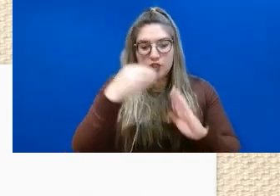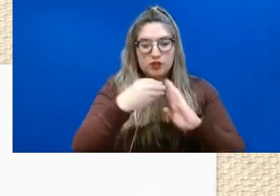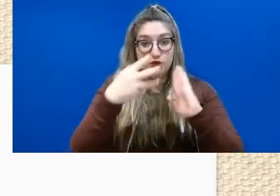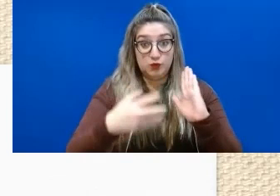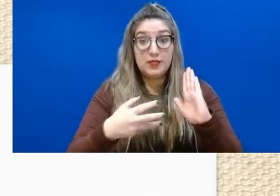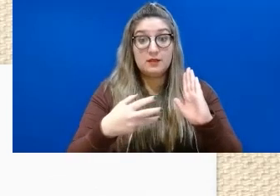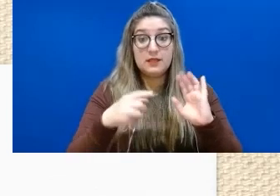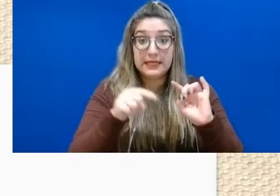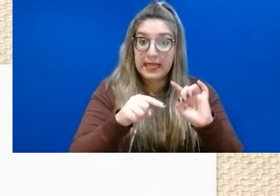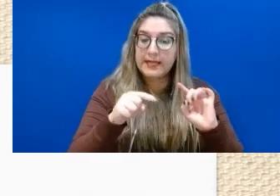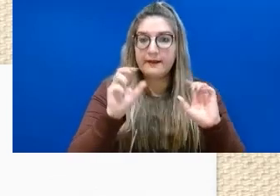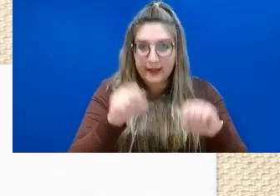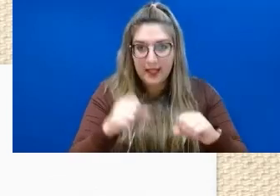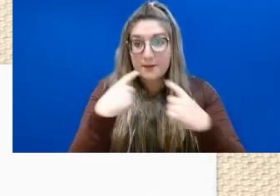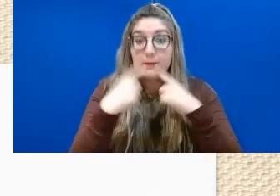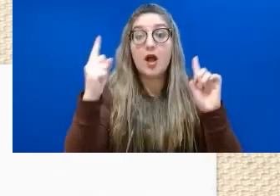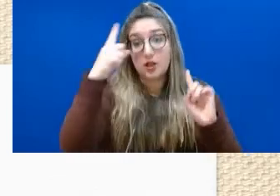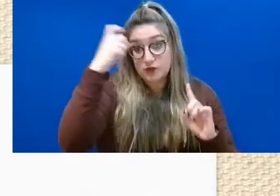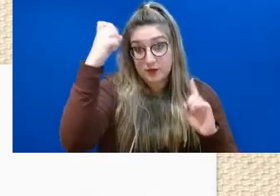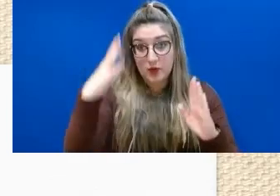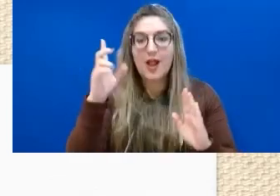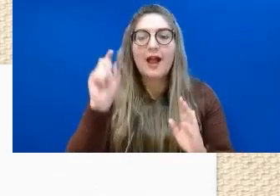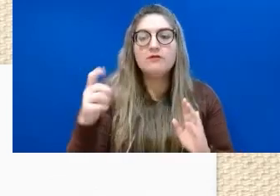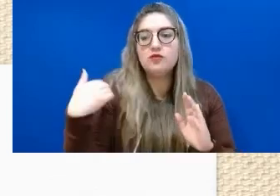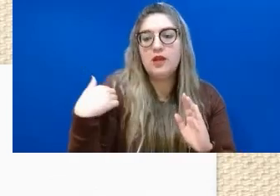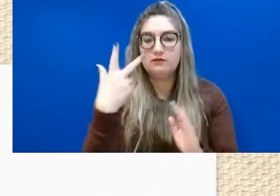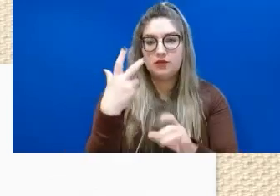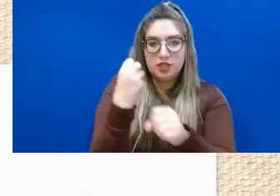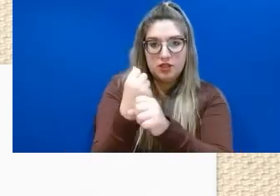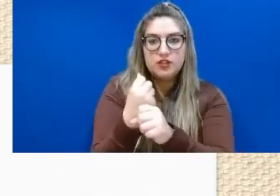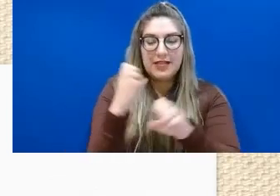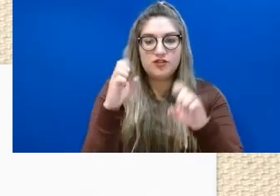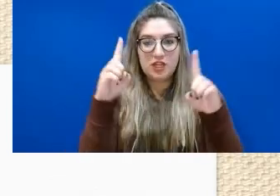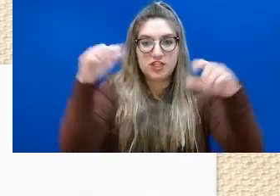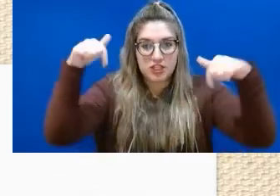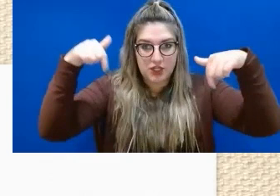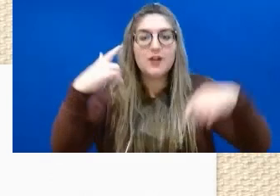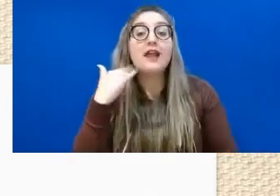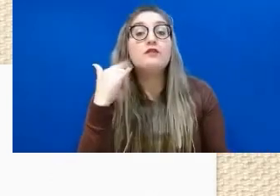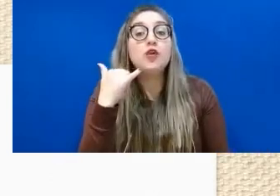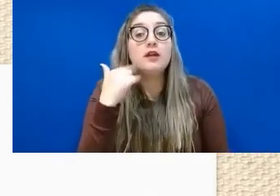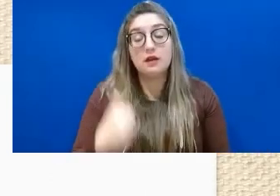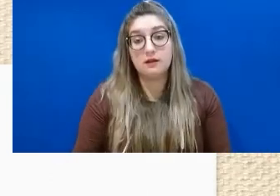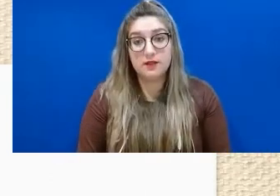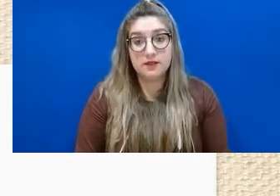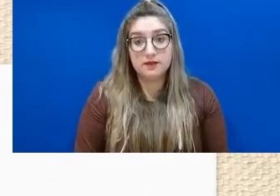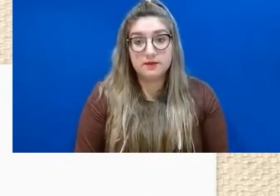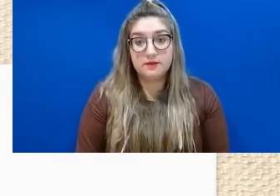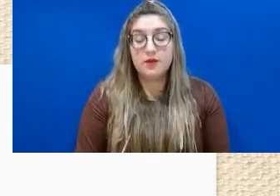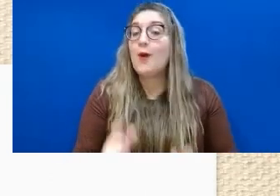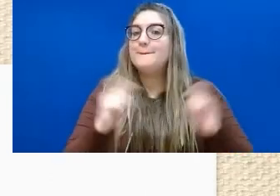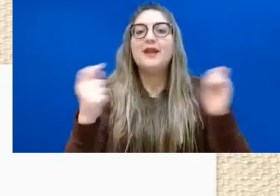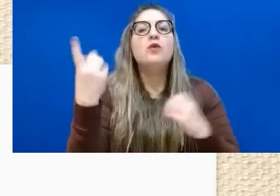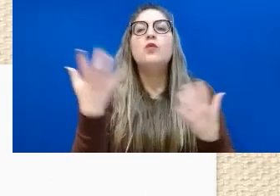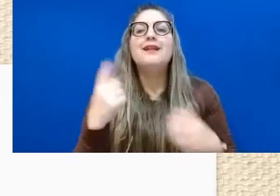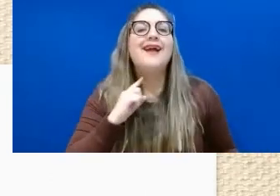in California and have graduated from a high school here in California. Okay. Oh, this is a big one. Students with an accent